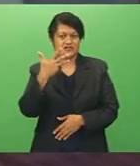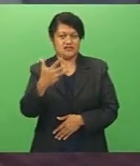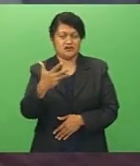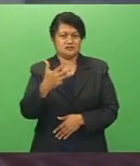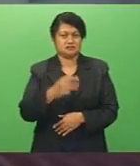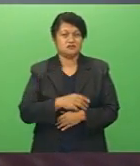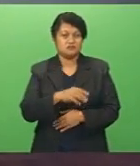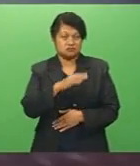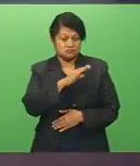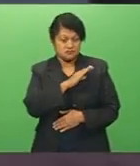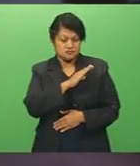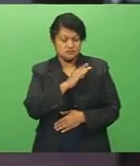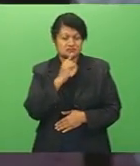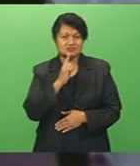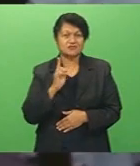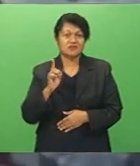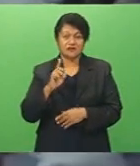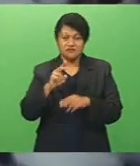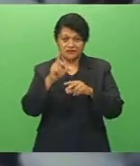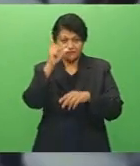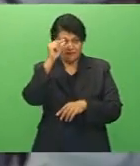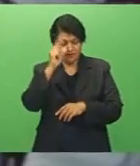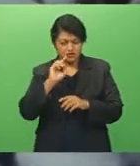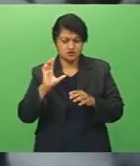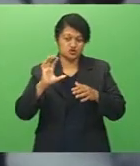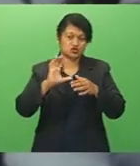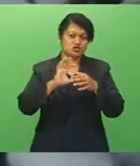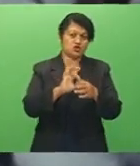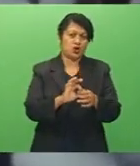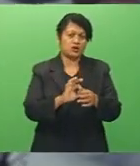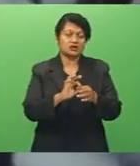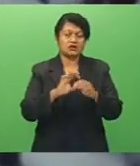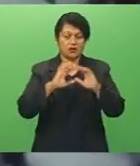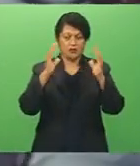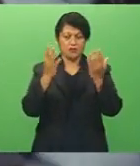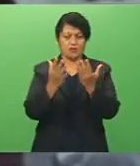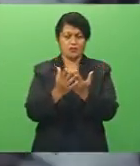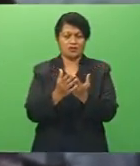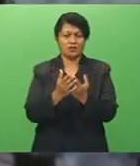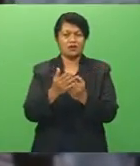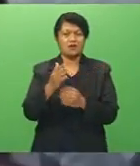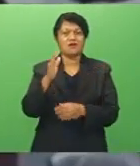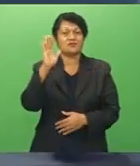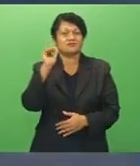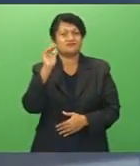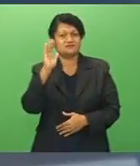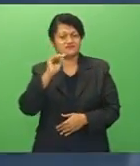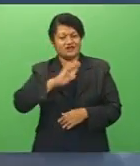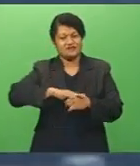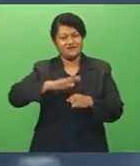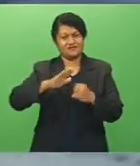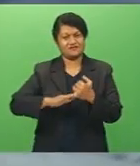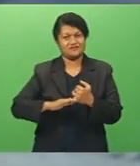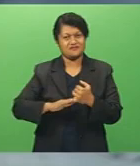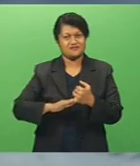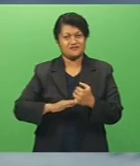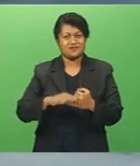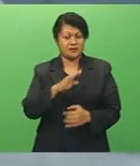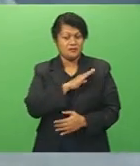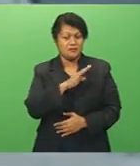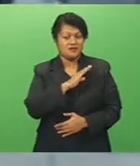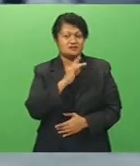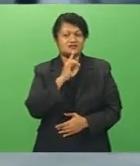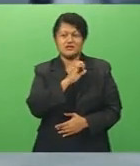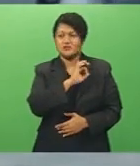Bainimarama says Fijians join the world in waving His Royal Highness one final goodbye. Bainimarama says he will never forget the